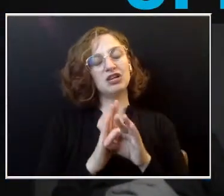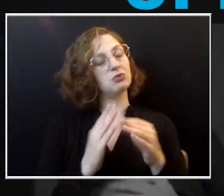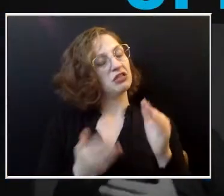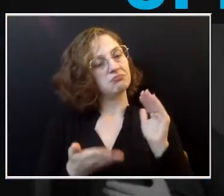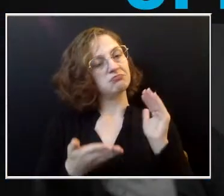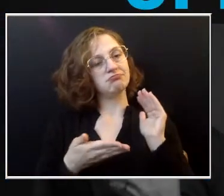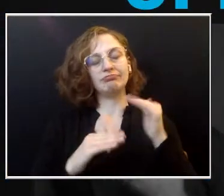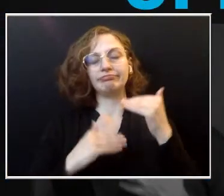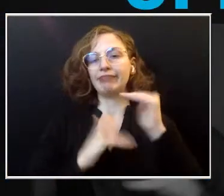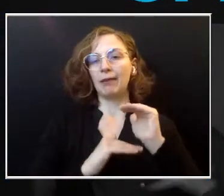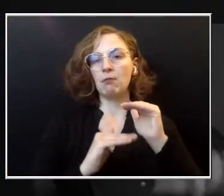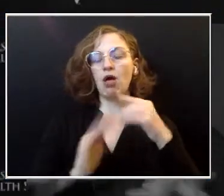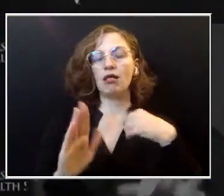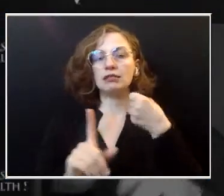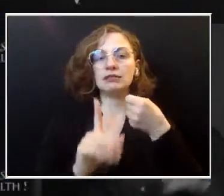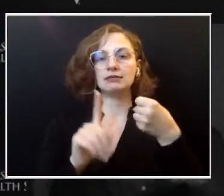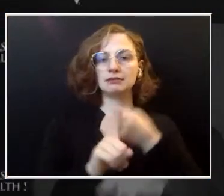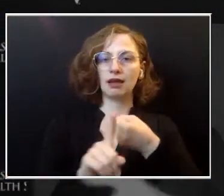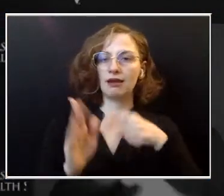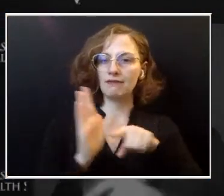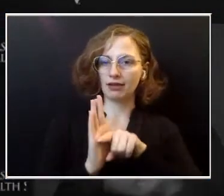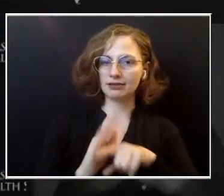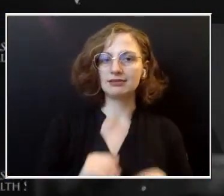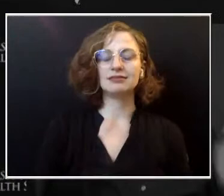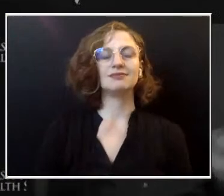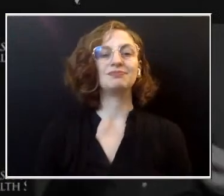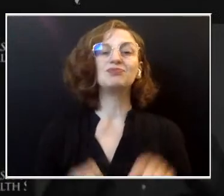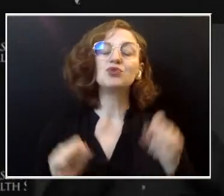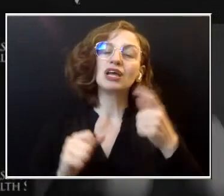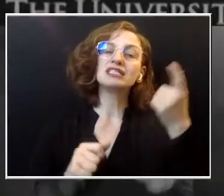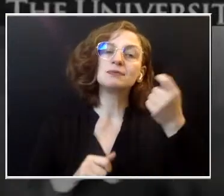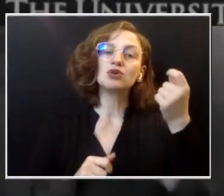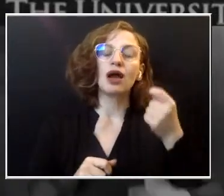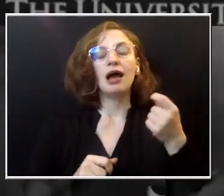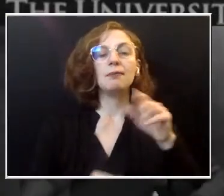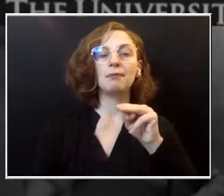Subscribe to our Morning Medical Update and Open Mics with Dr. Stites